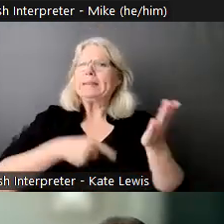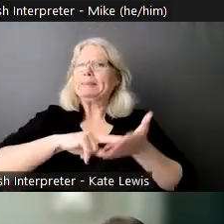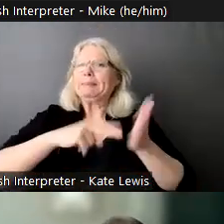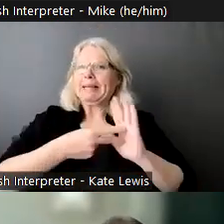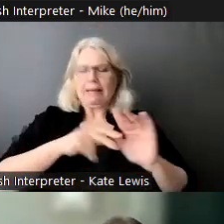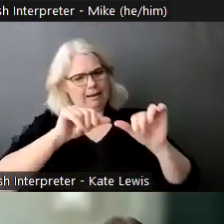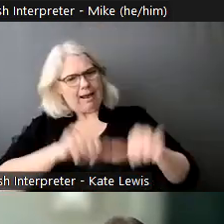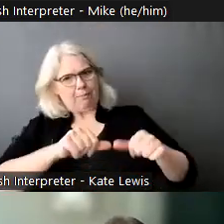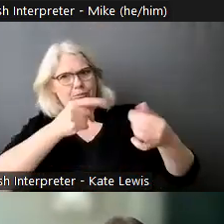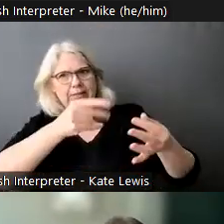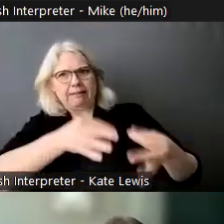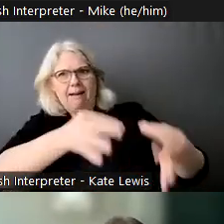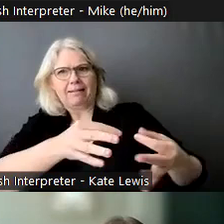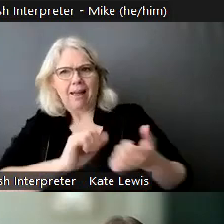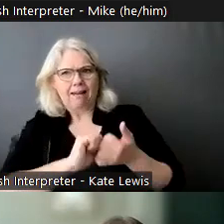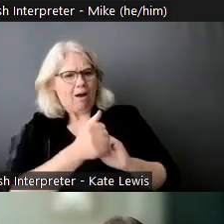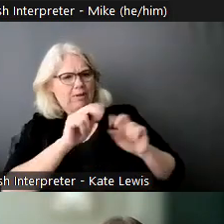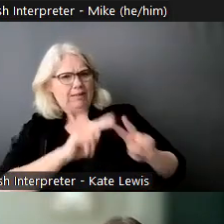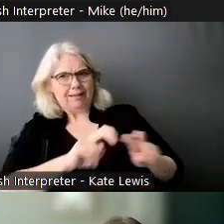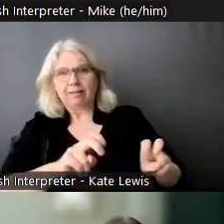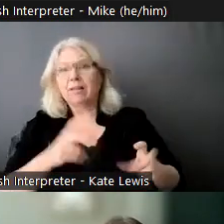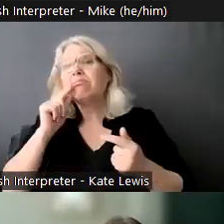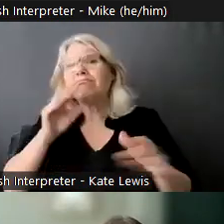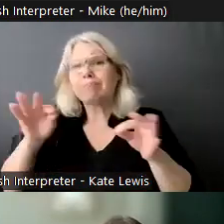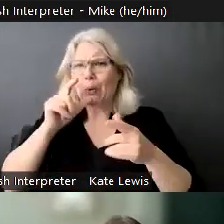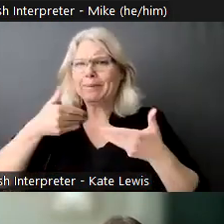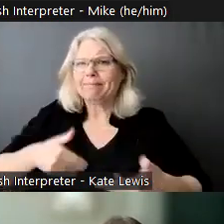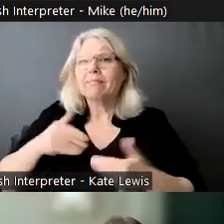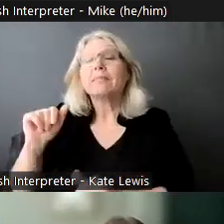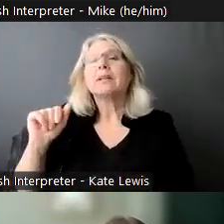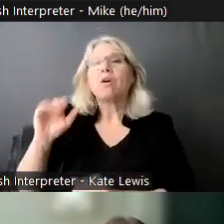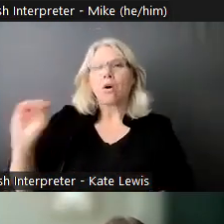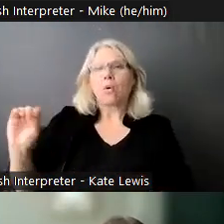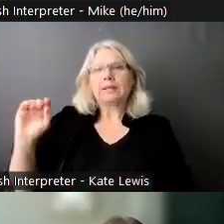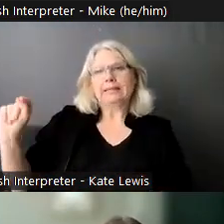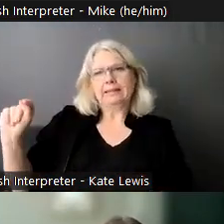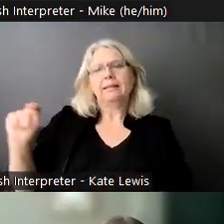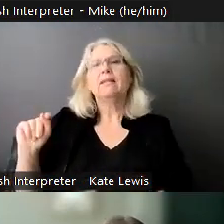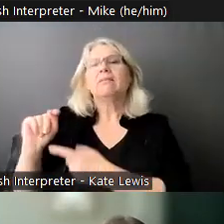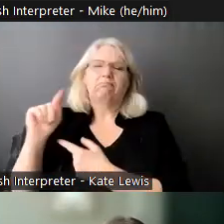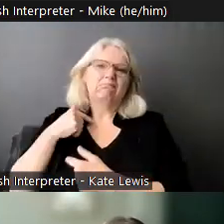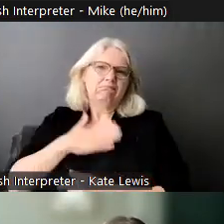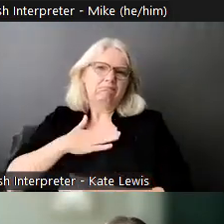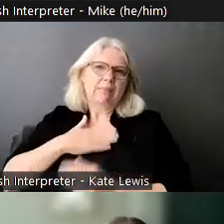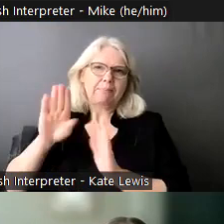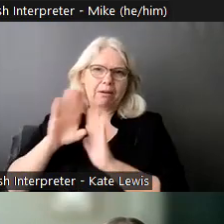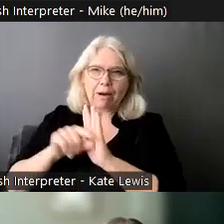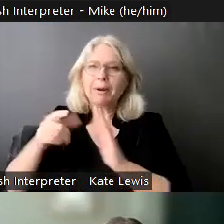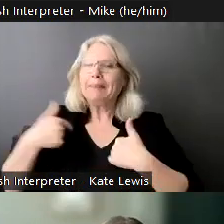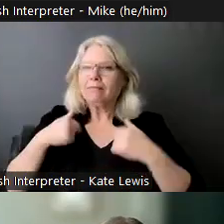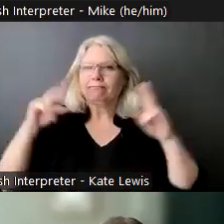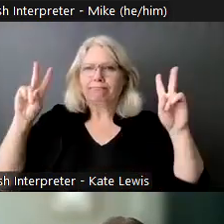just so you know who I am, so I am an occupational therapist by background, and I'm a designated capacity